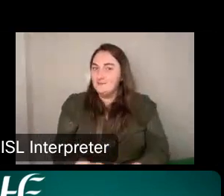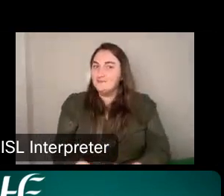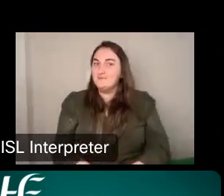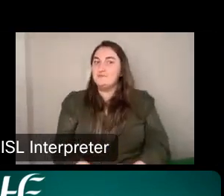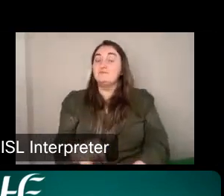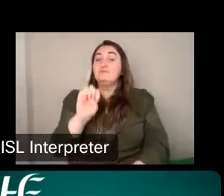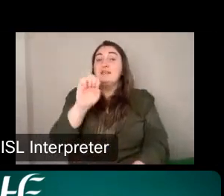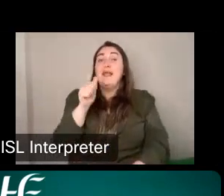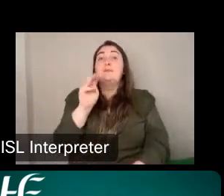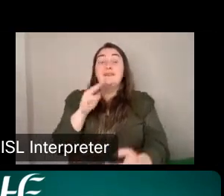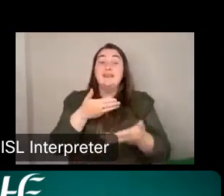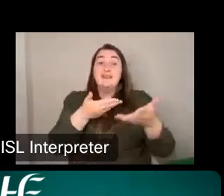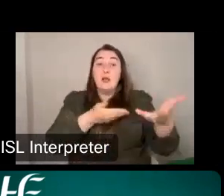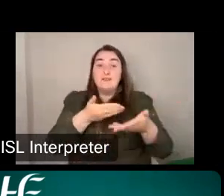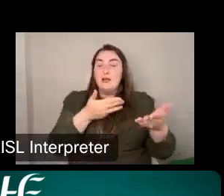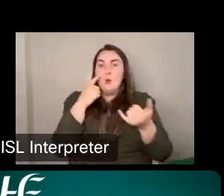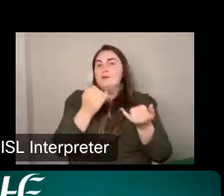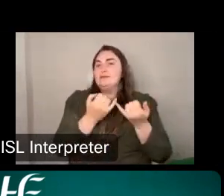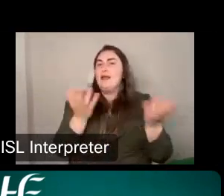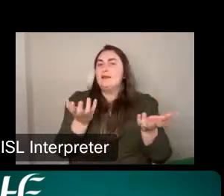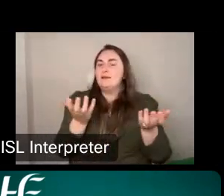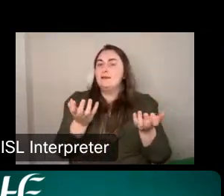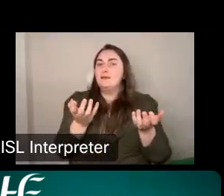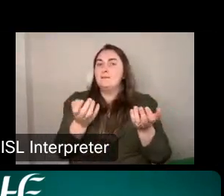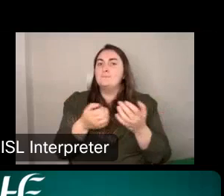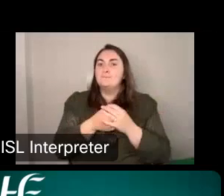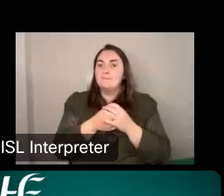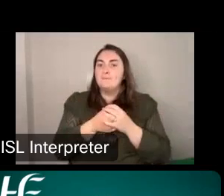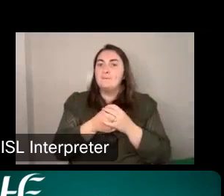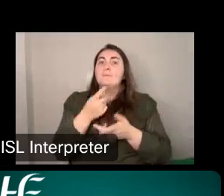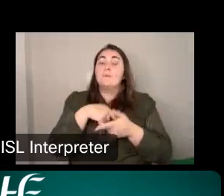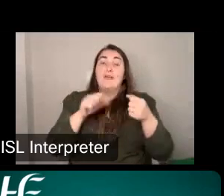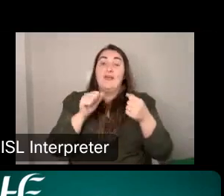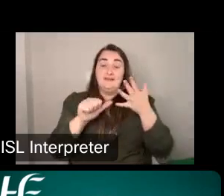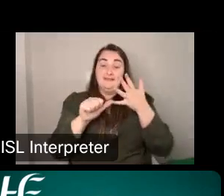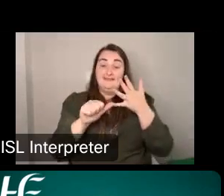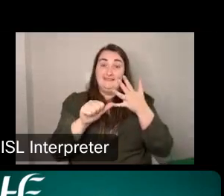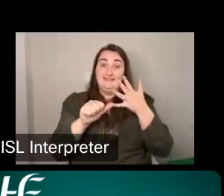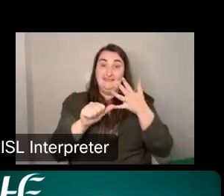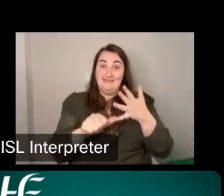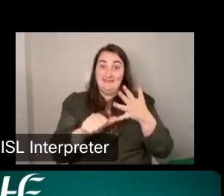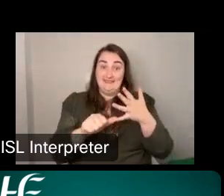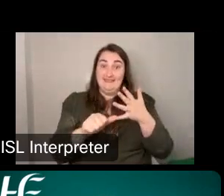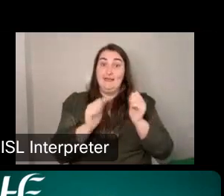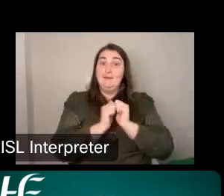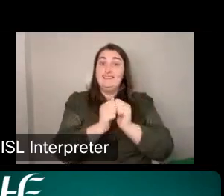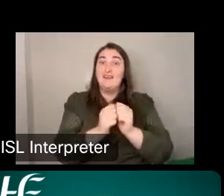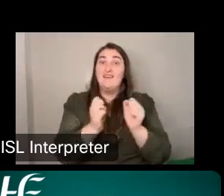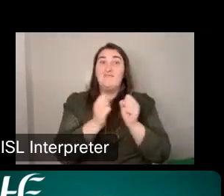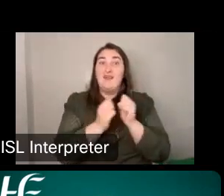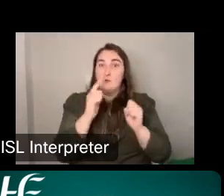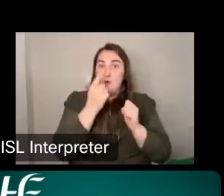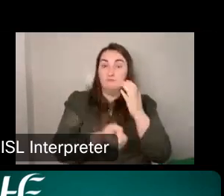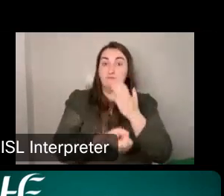counselling, what that looks like is we run a 6-session per issue model. So